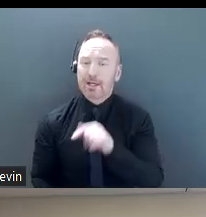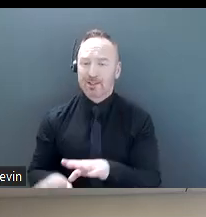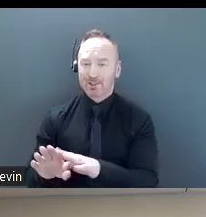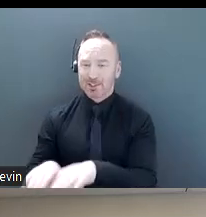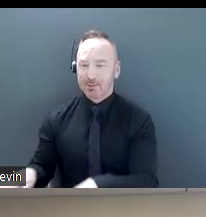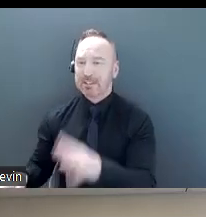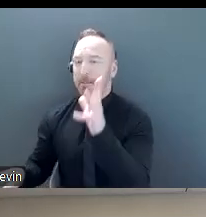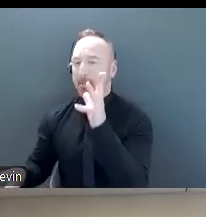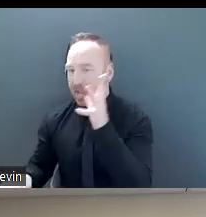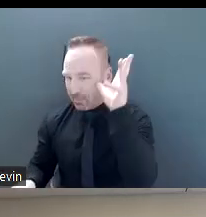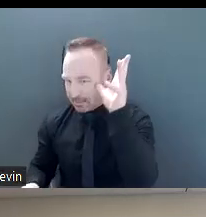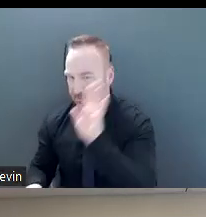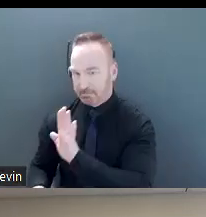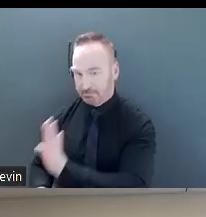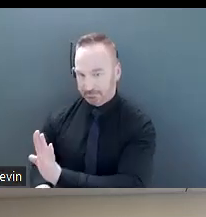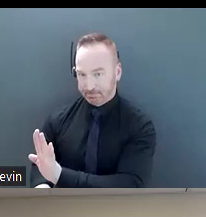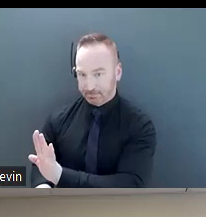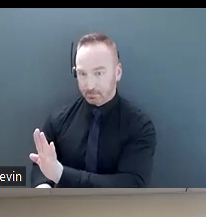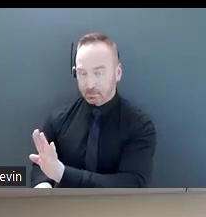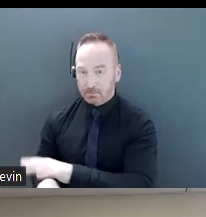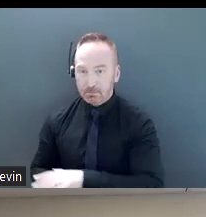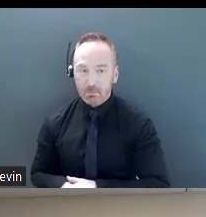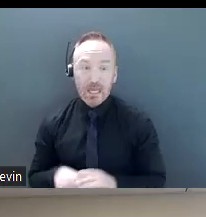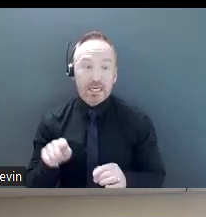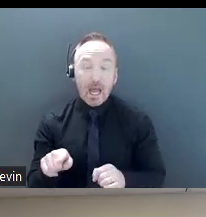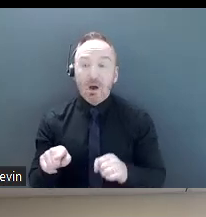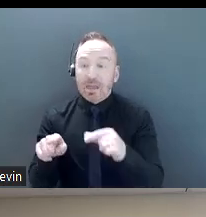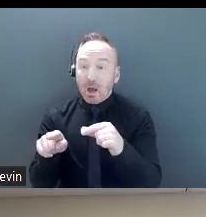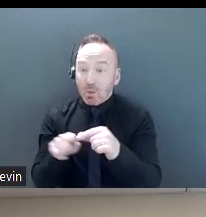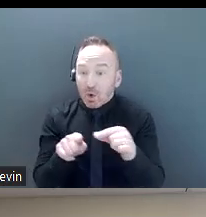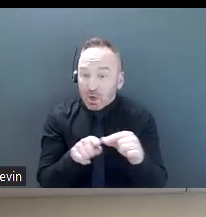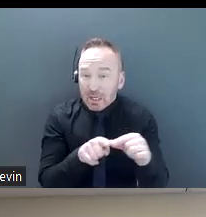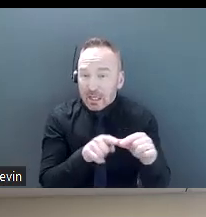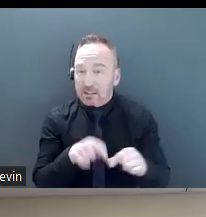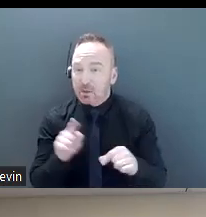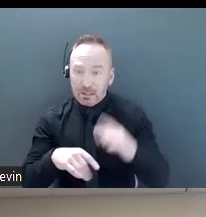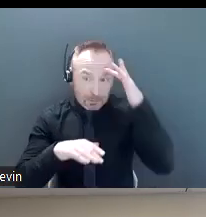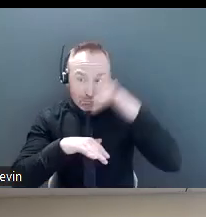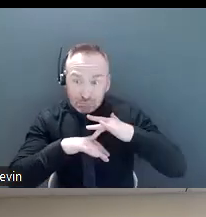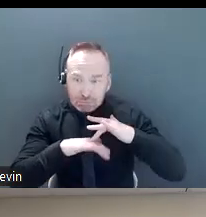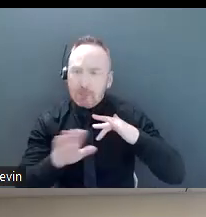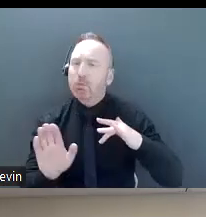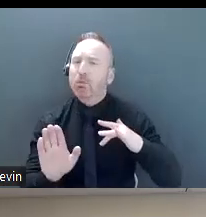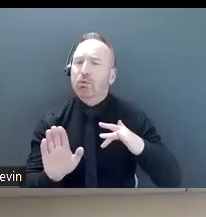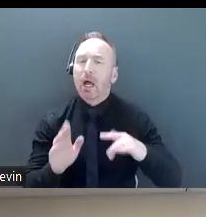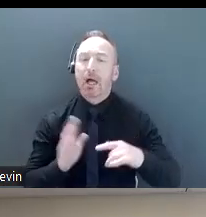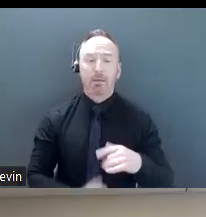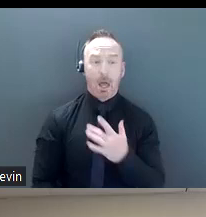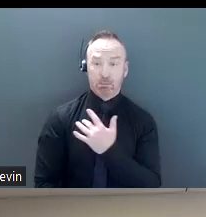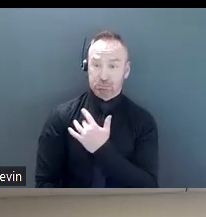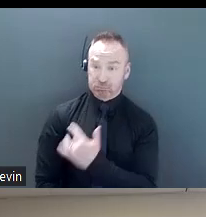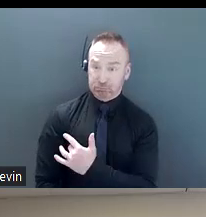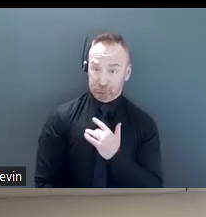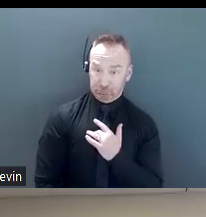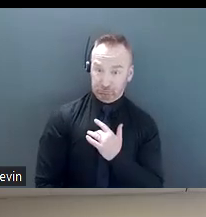wouldn't be too fussed about the different wording in that the provincial legislation says grandparents and the federal legislation